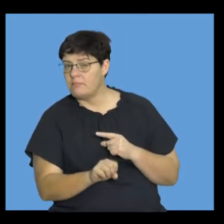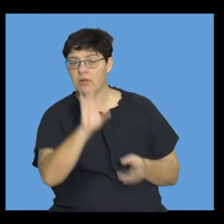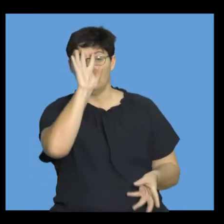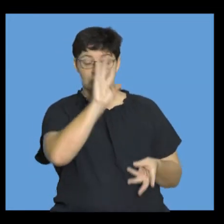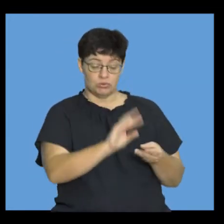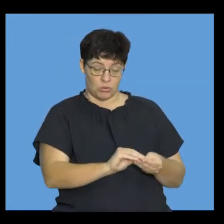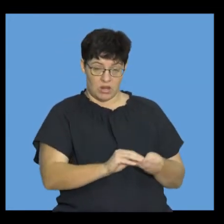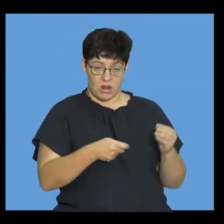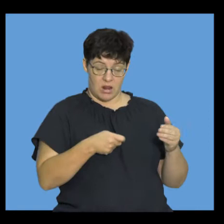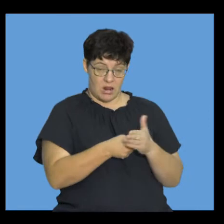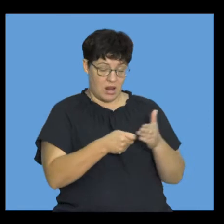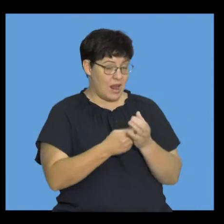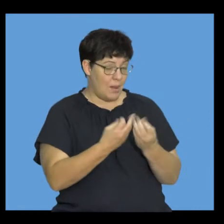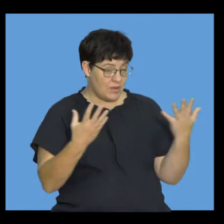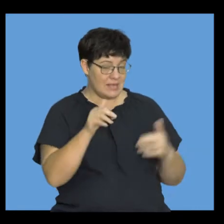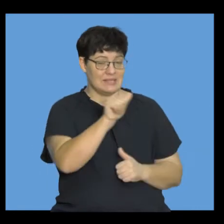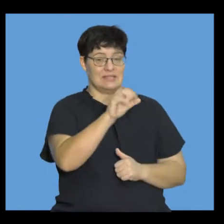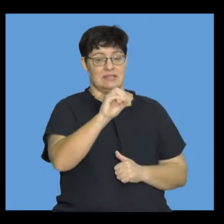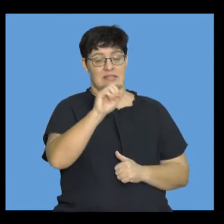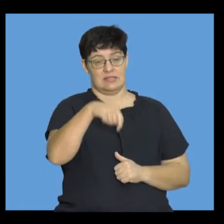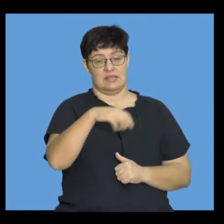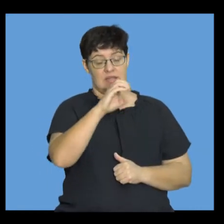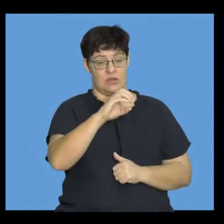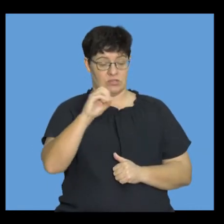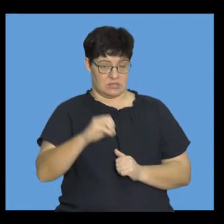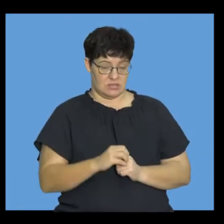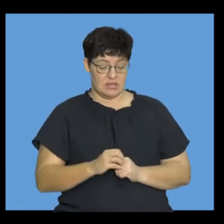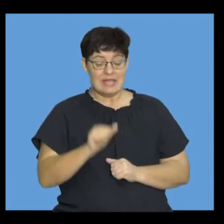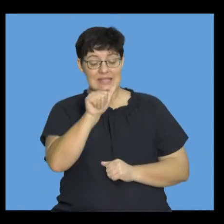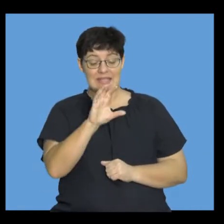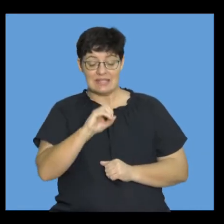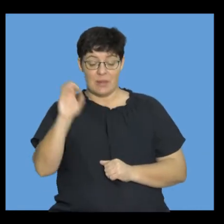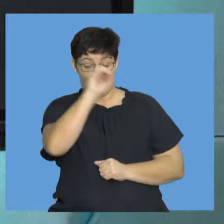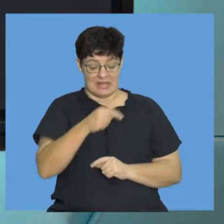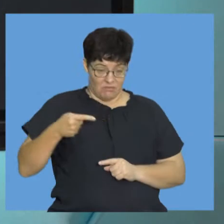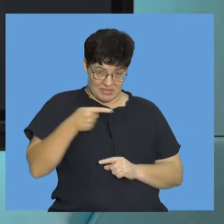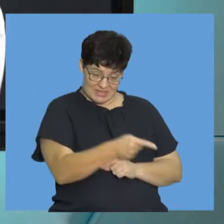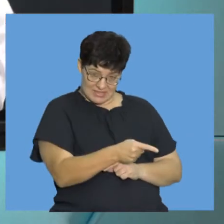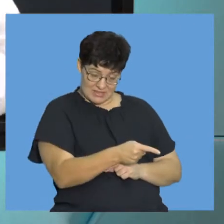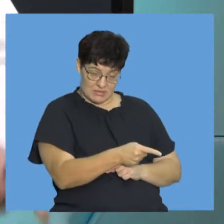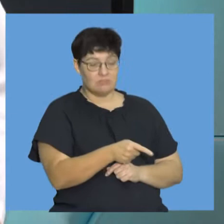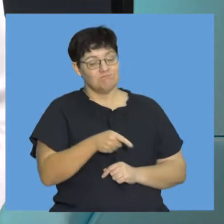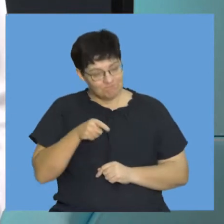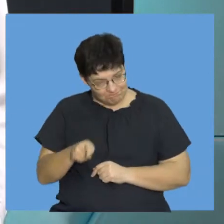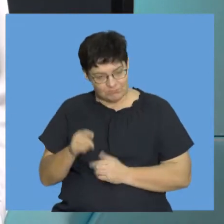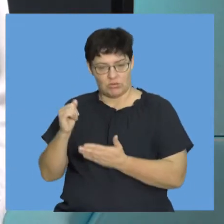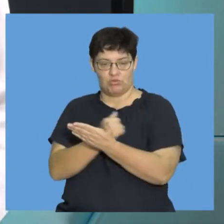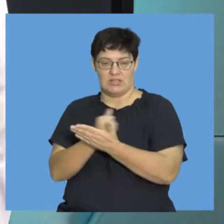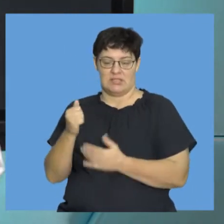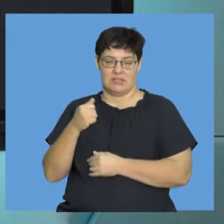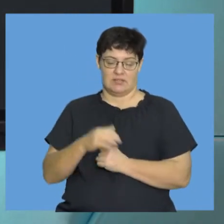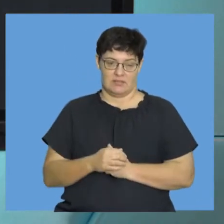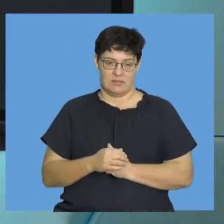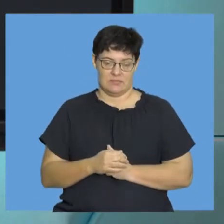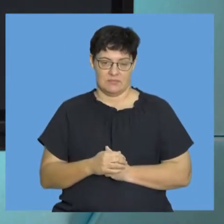is 60,000, right? 60% of that figure is on credit.